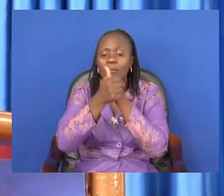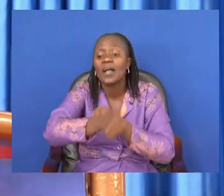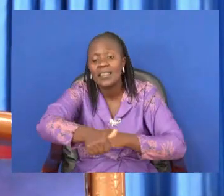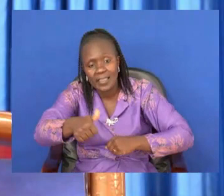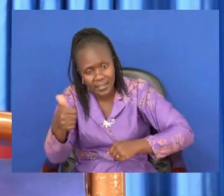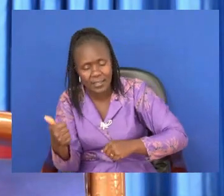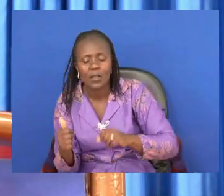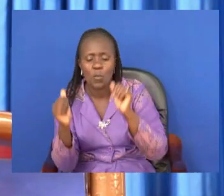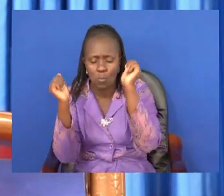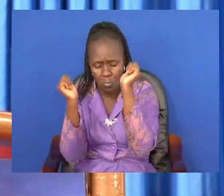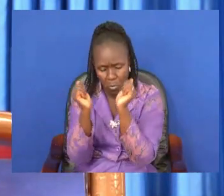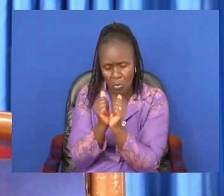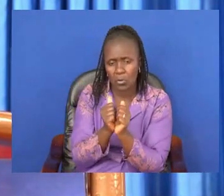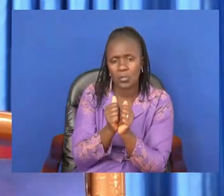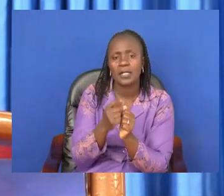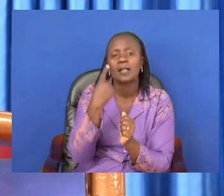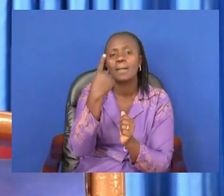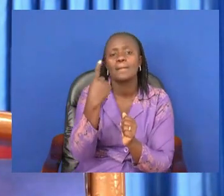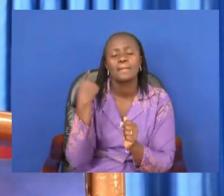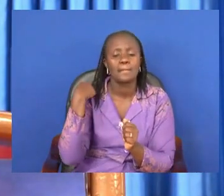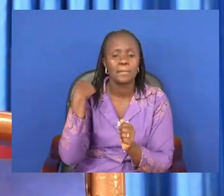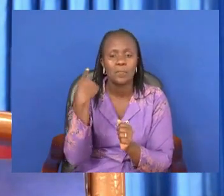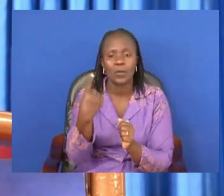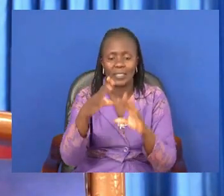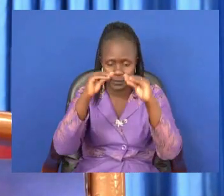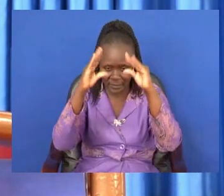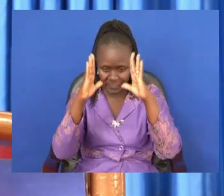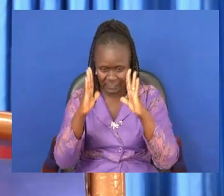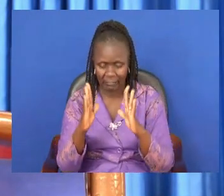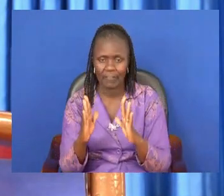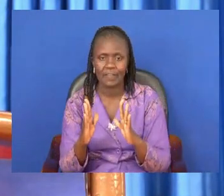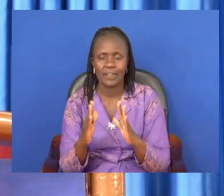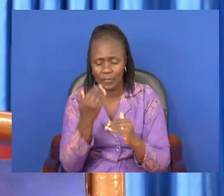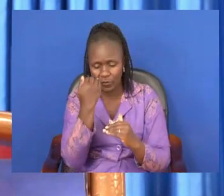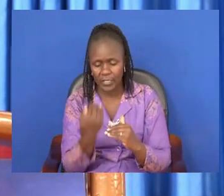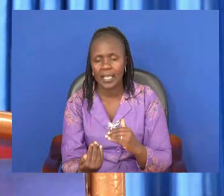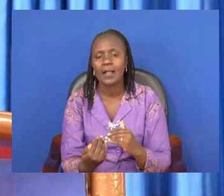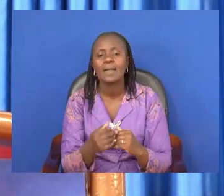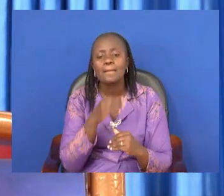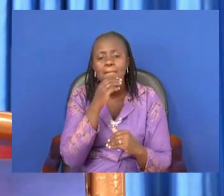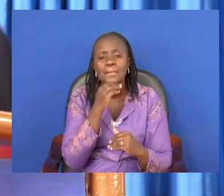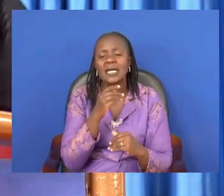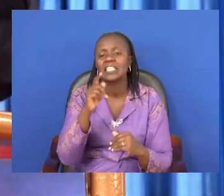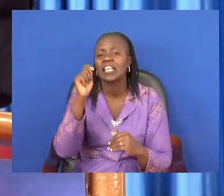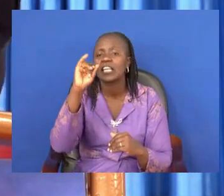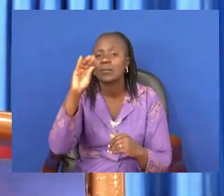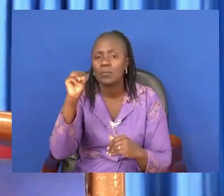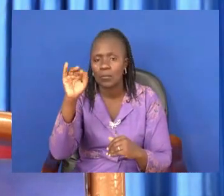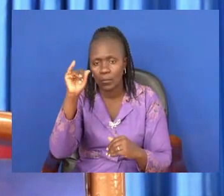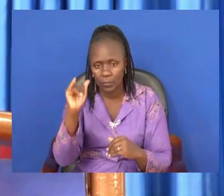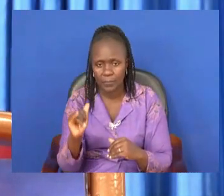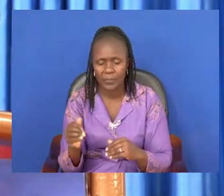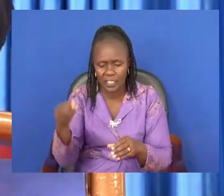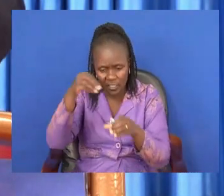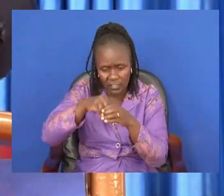others. Paul was a number one teacher of the young man Timothy. Everything that he put